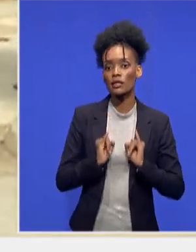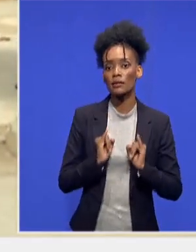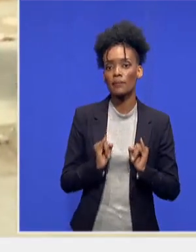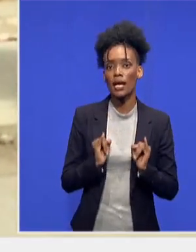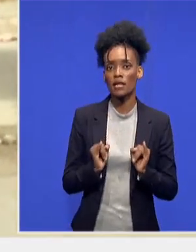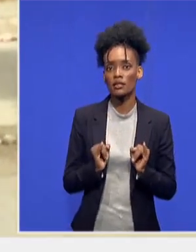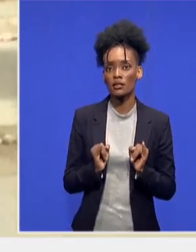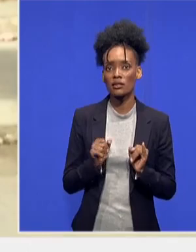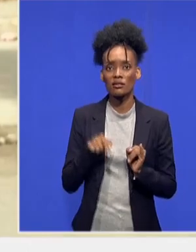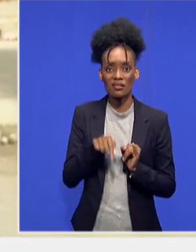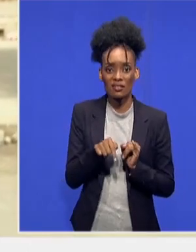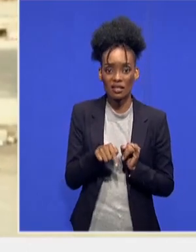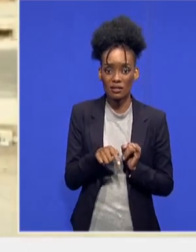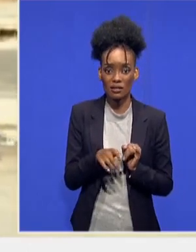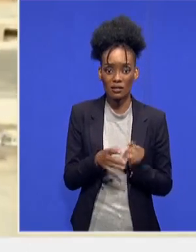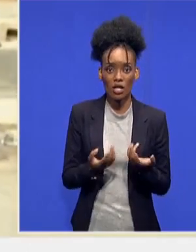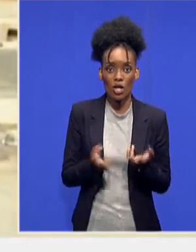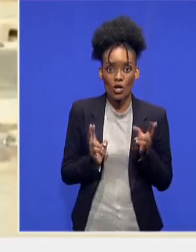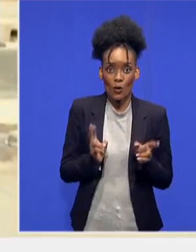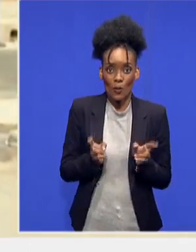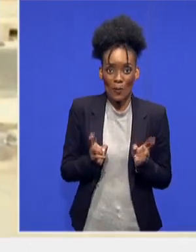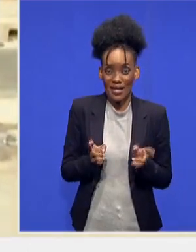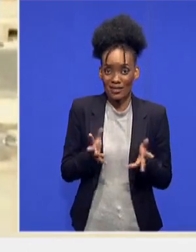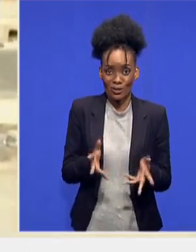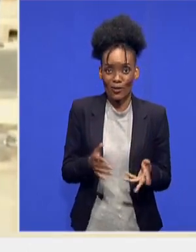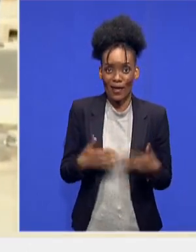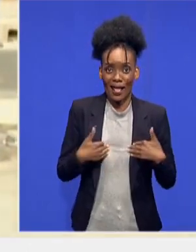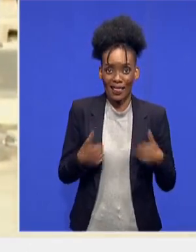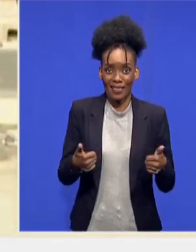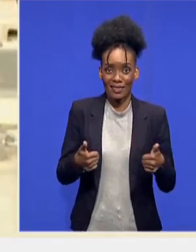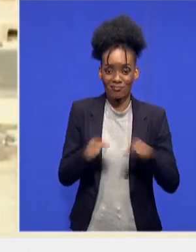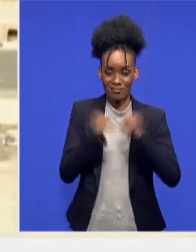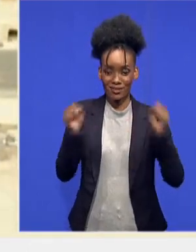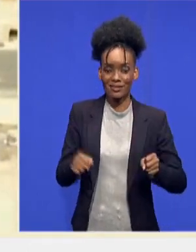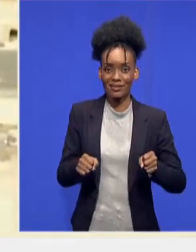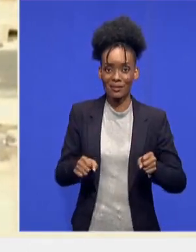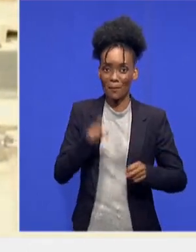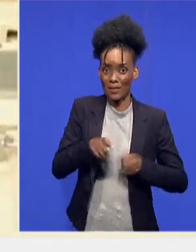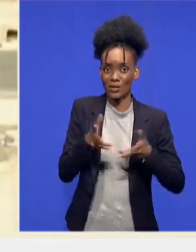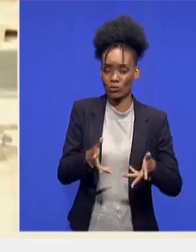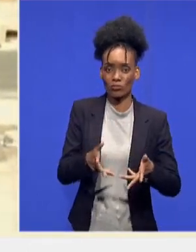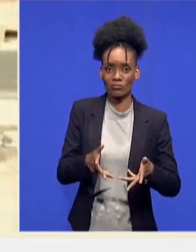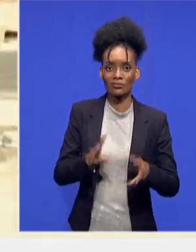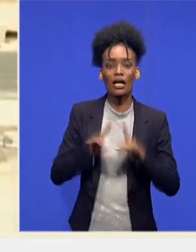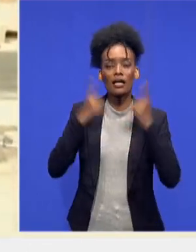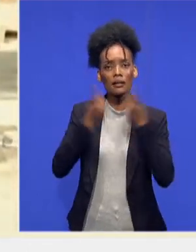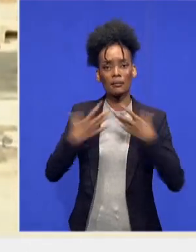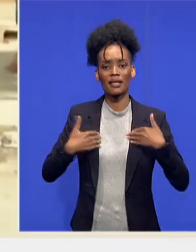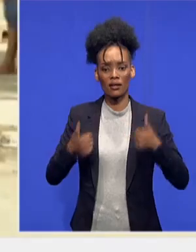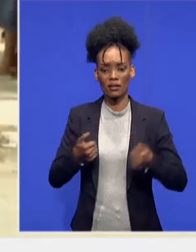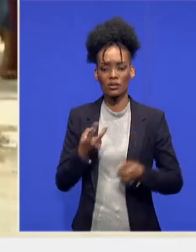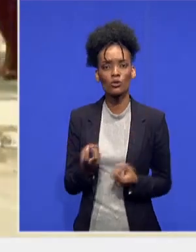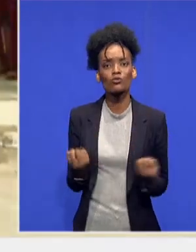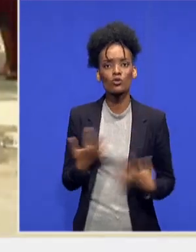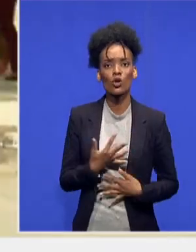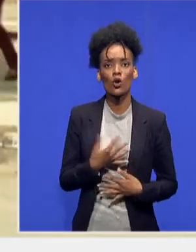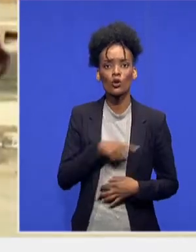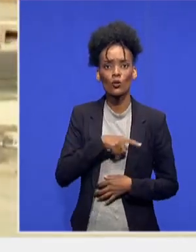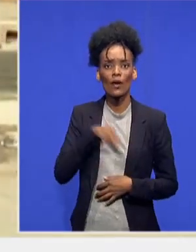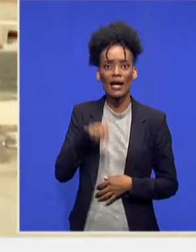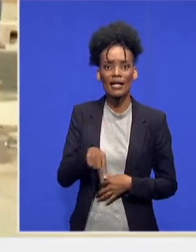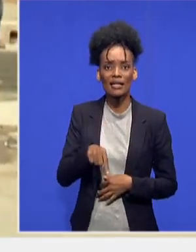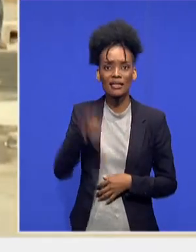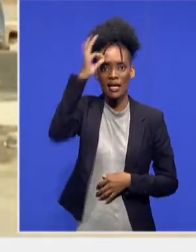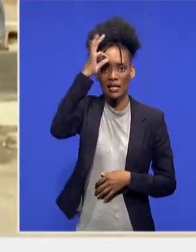is happening is not what a healthcare system should be, and it surprises us as the Department of Health, because this is a public sector strike,